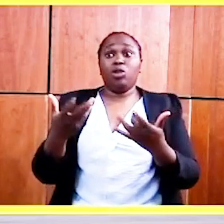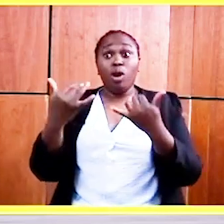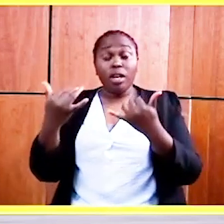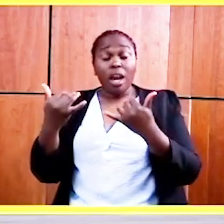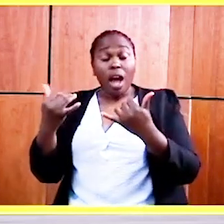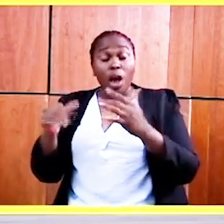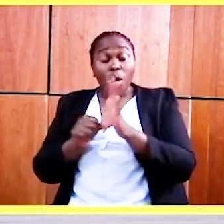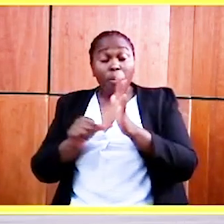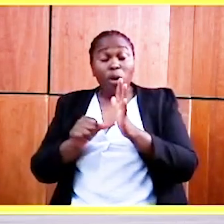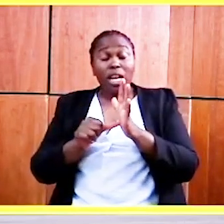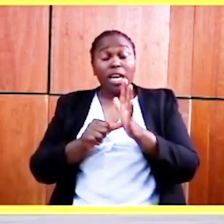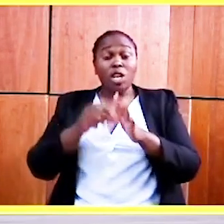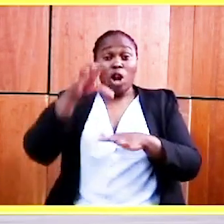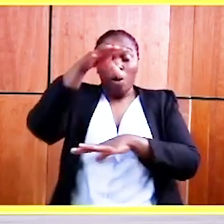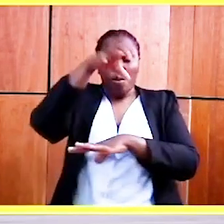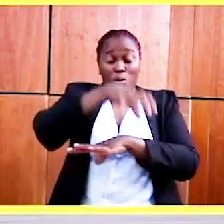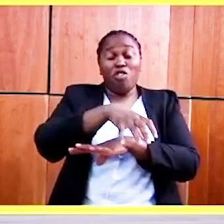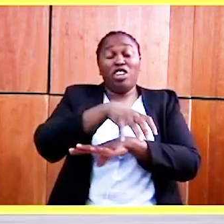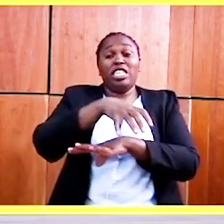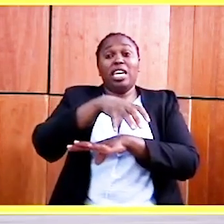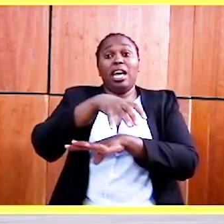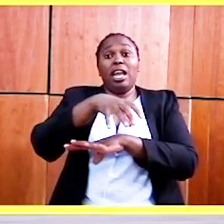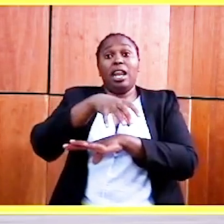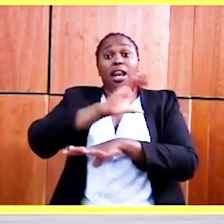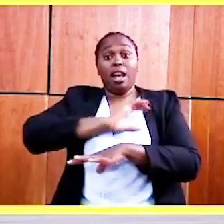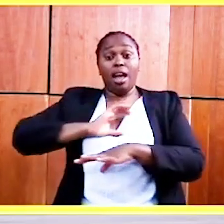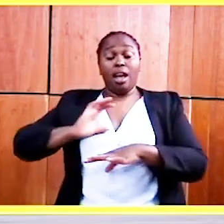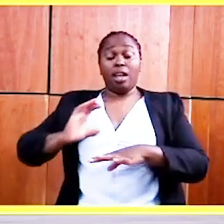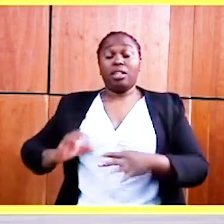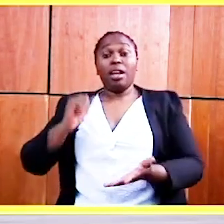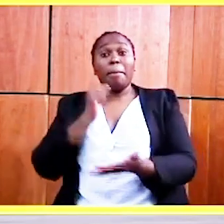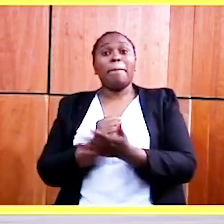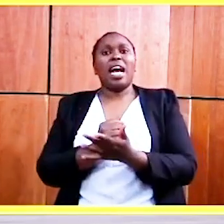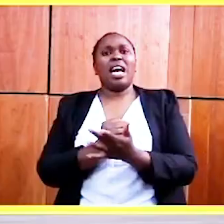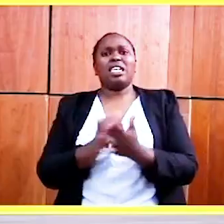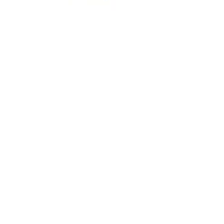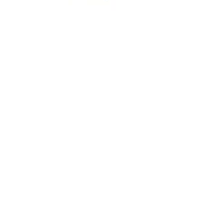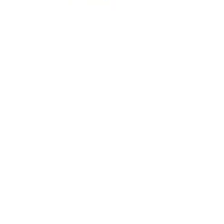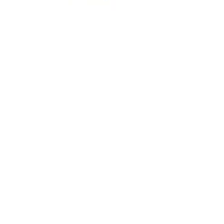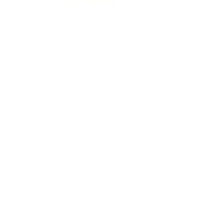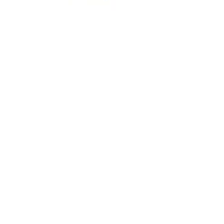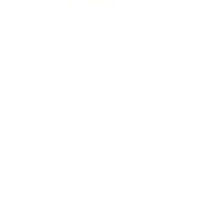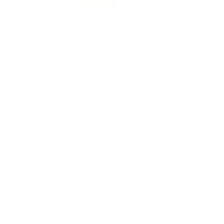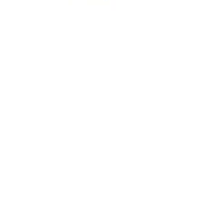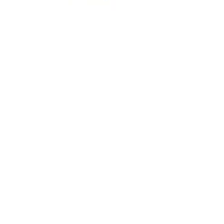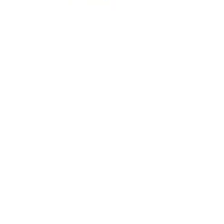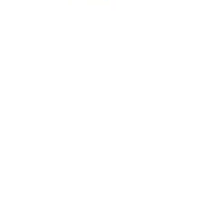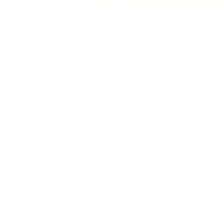to better align their developmental roadmap with national plans.